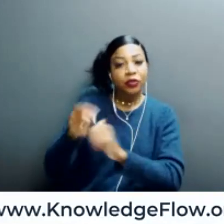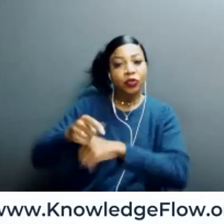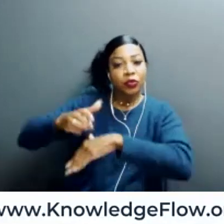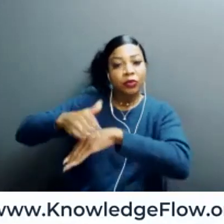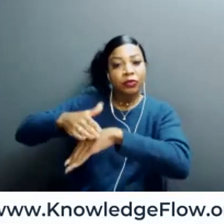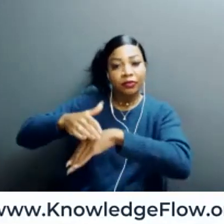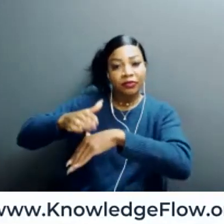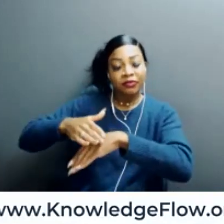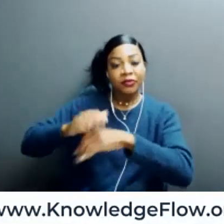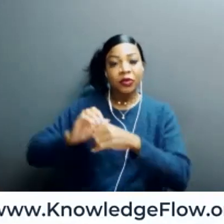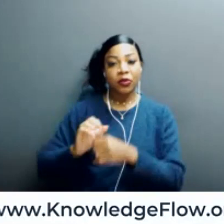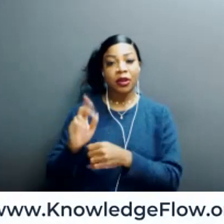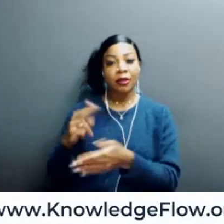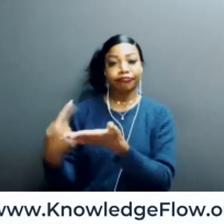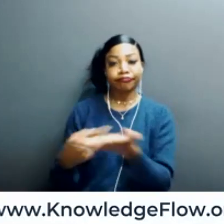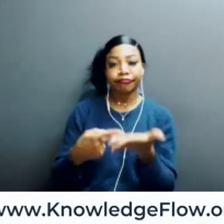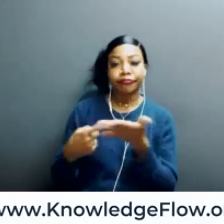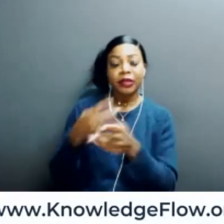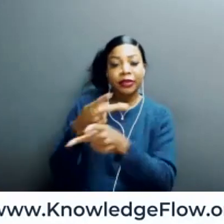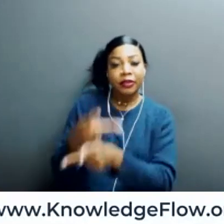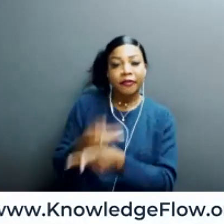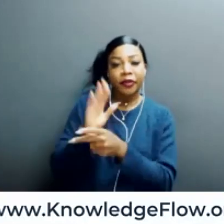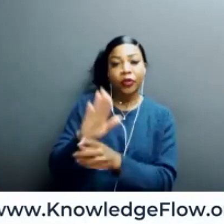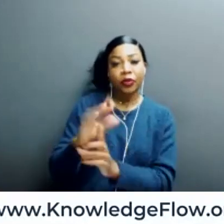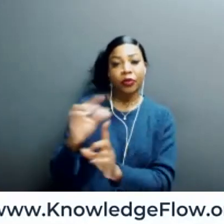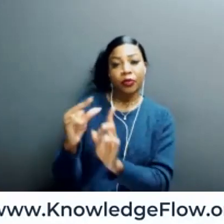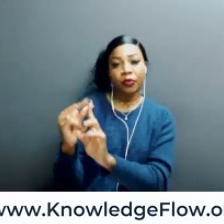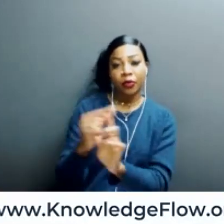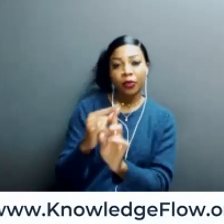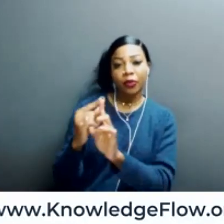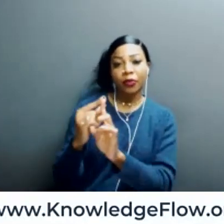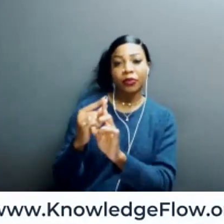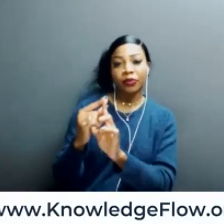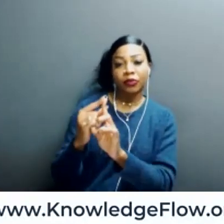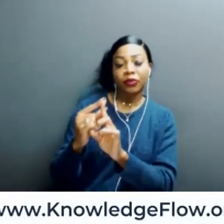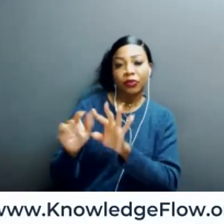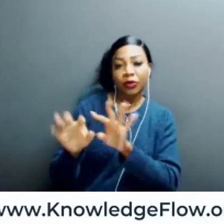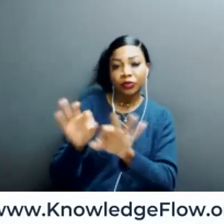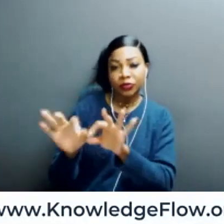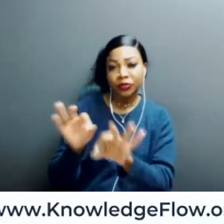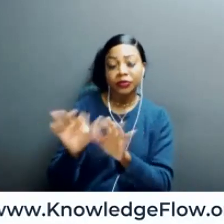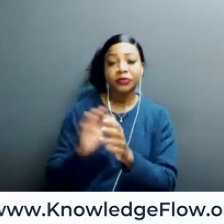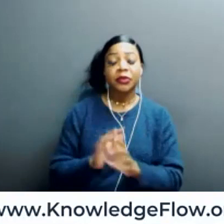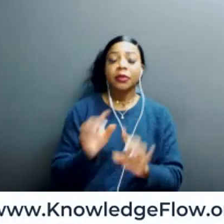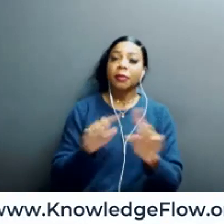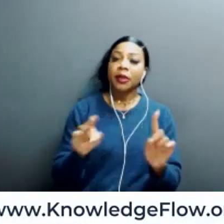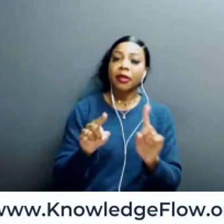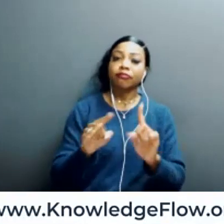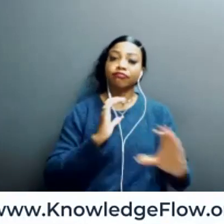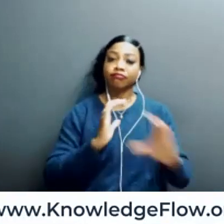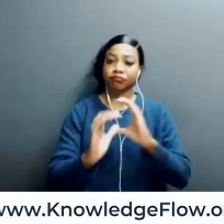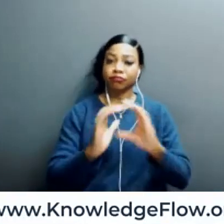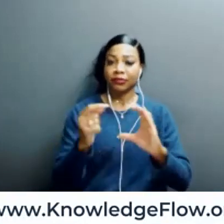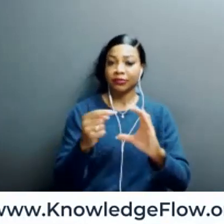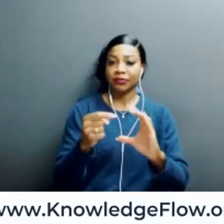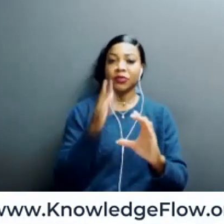we're talking about scams is really important but making sure that they're the seniors are talking to each other I think is the you know the main way we're going to address